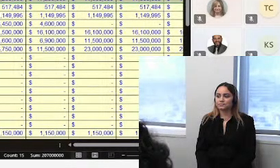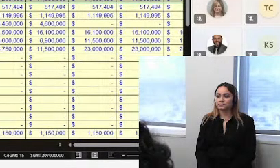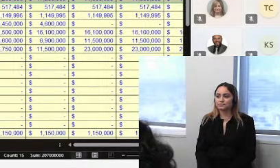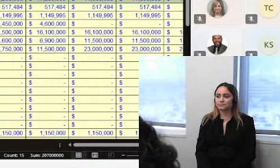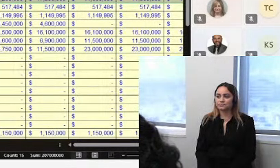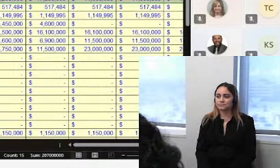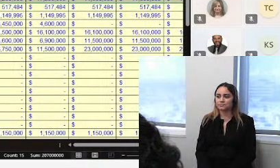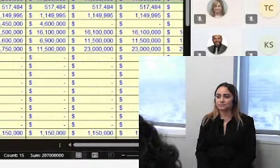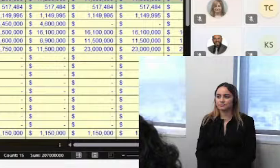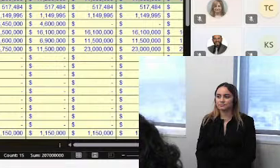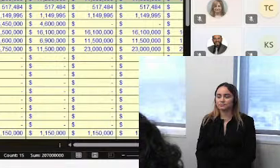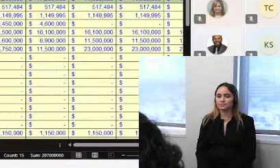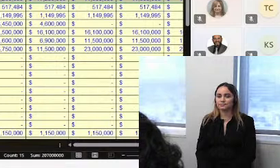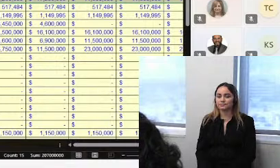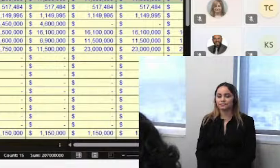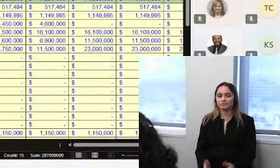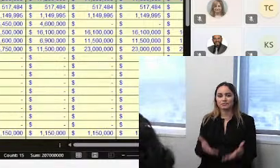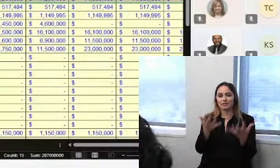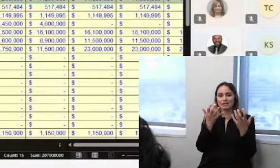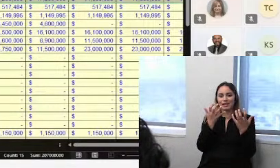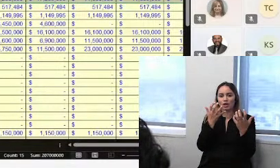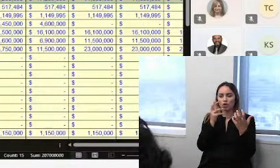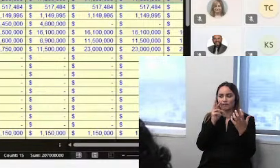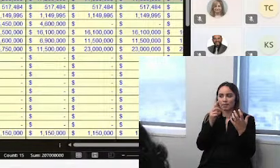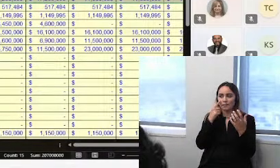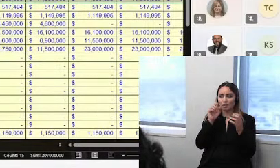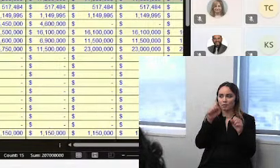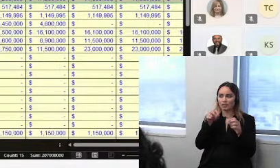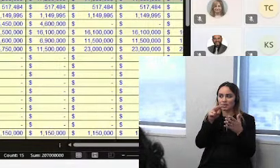say numbers specifically.